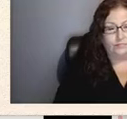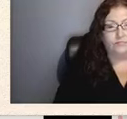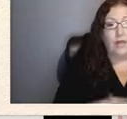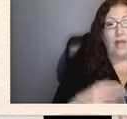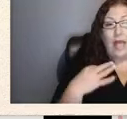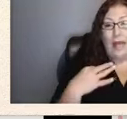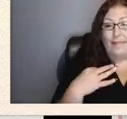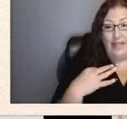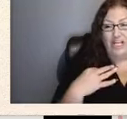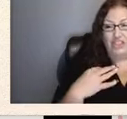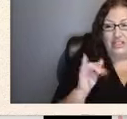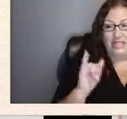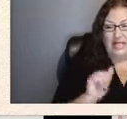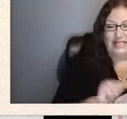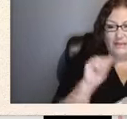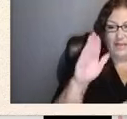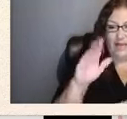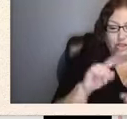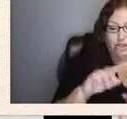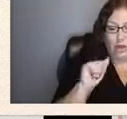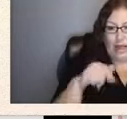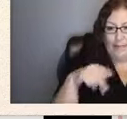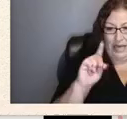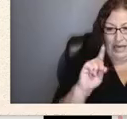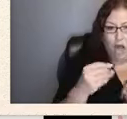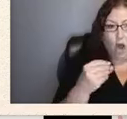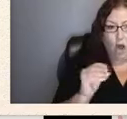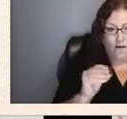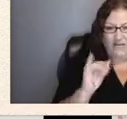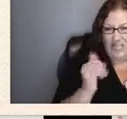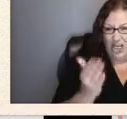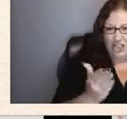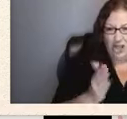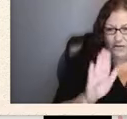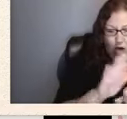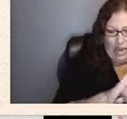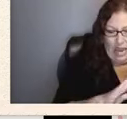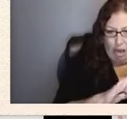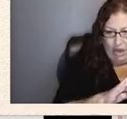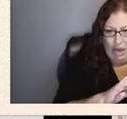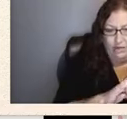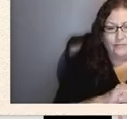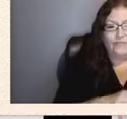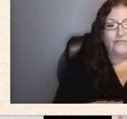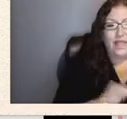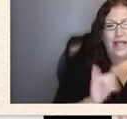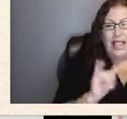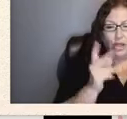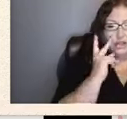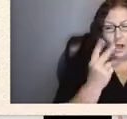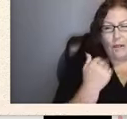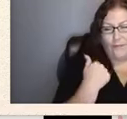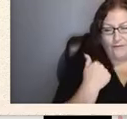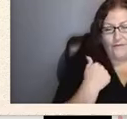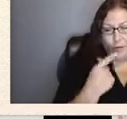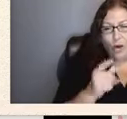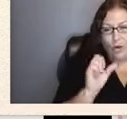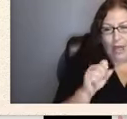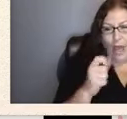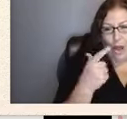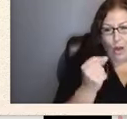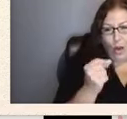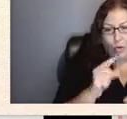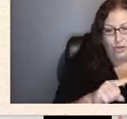Applications are submitted to the APD office that serves your area. And as you saw before, you can go to